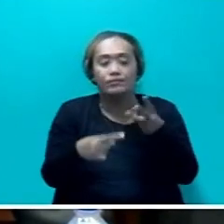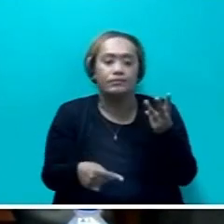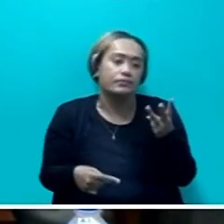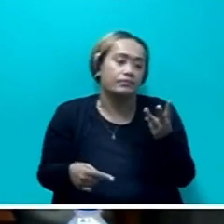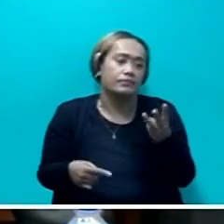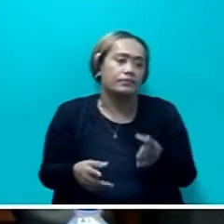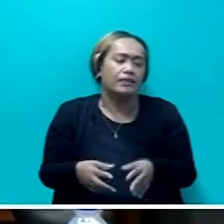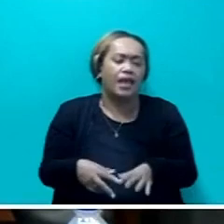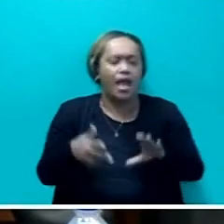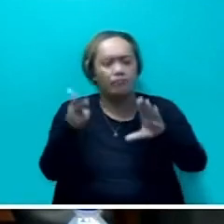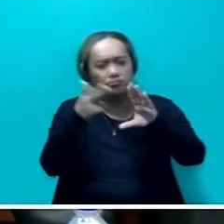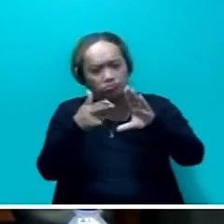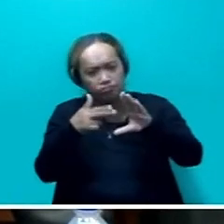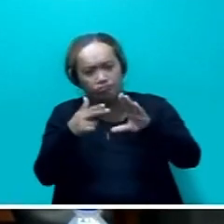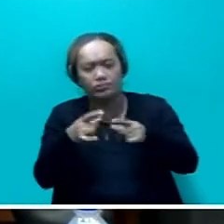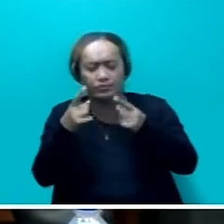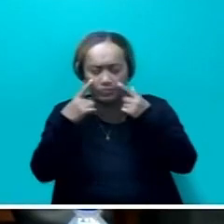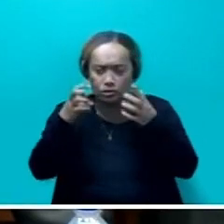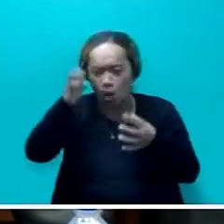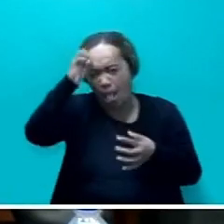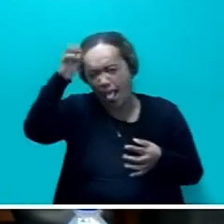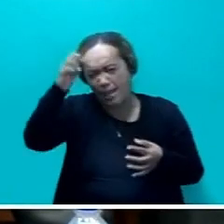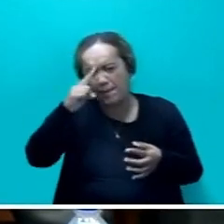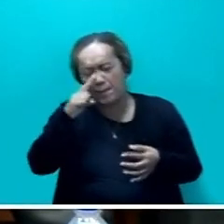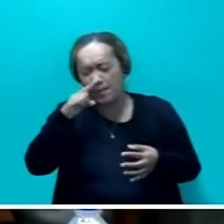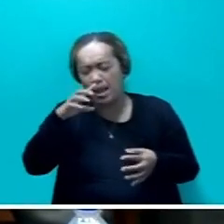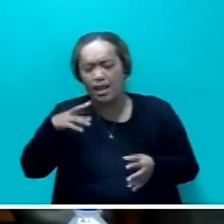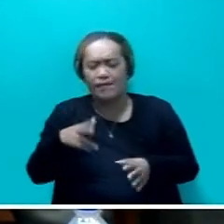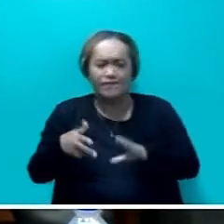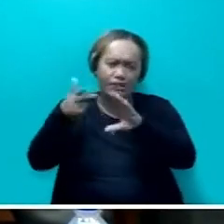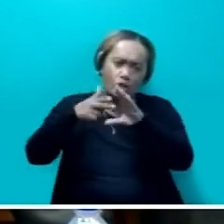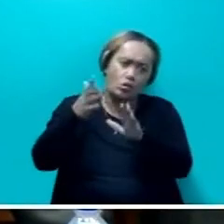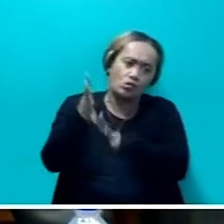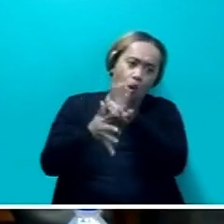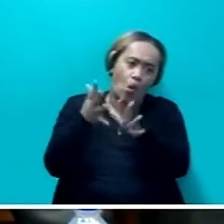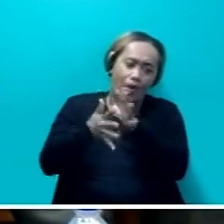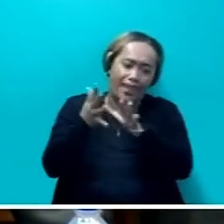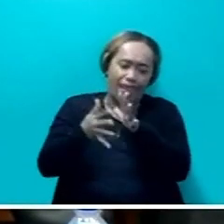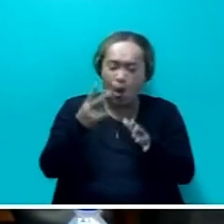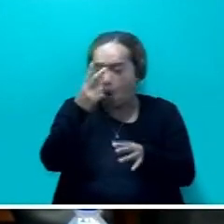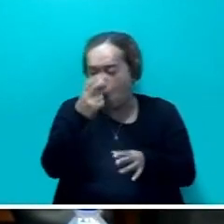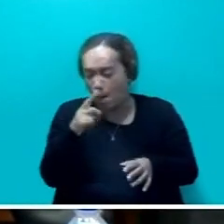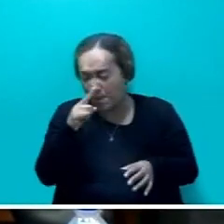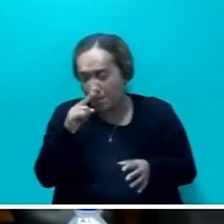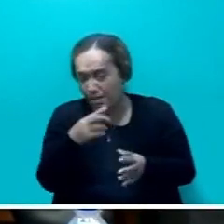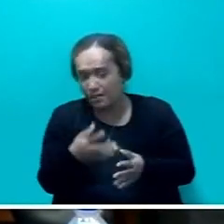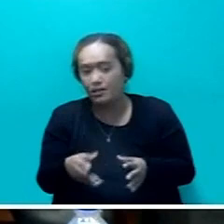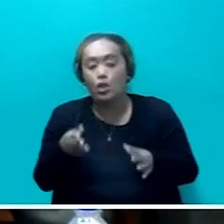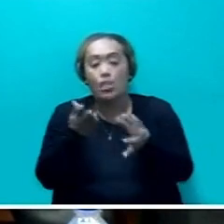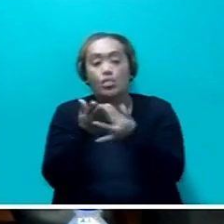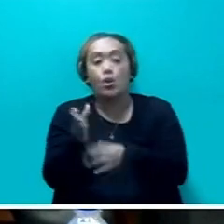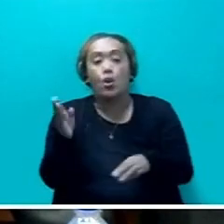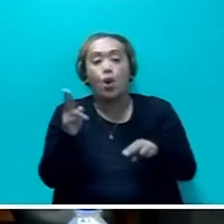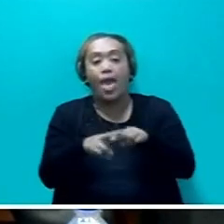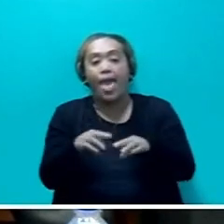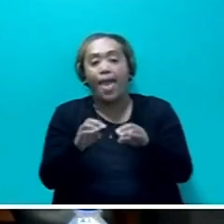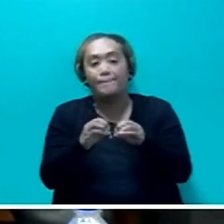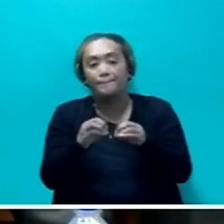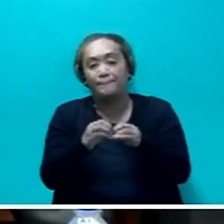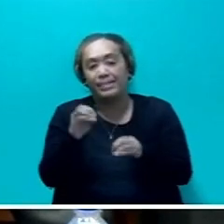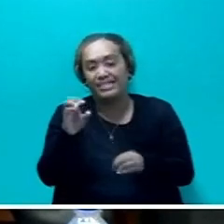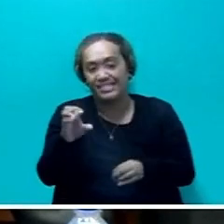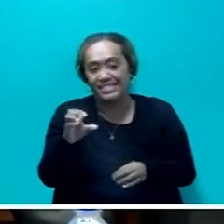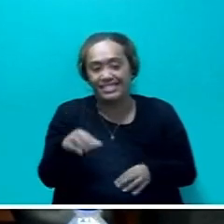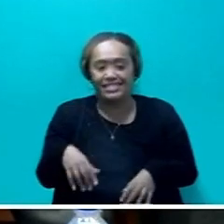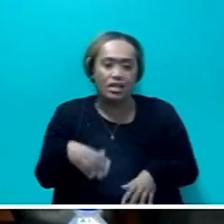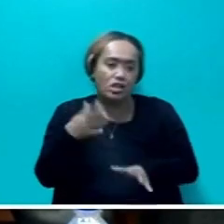posting of videos of elders in the family and the recollection of Girmit stories to be done through FBC, songs and storytelling